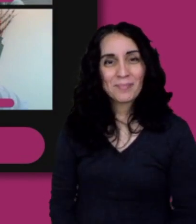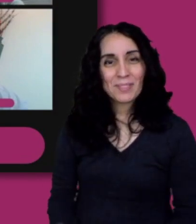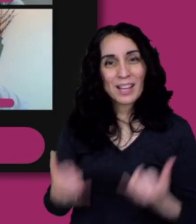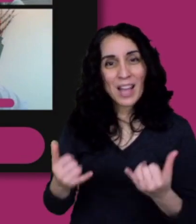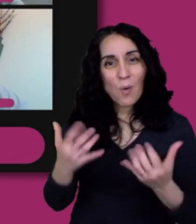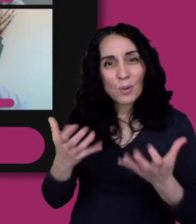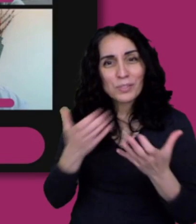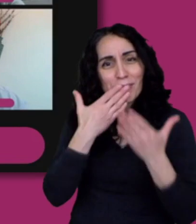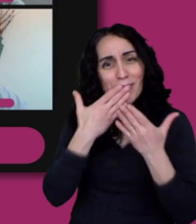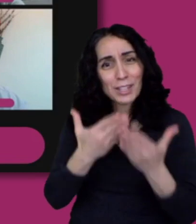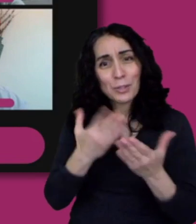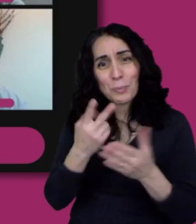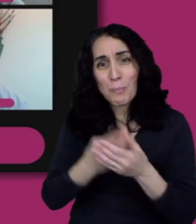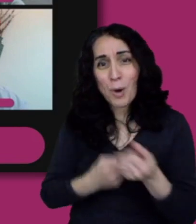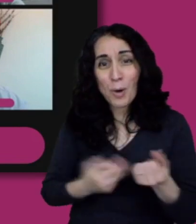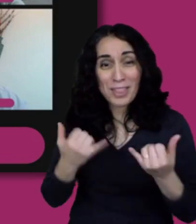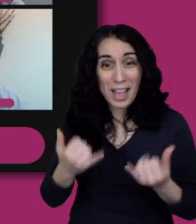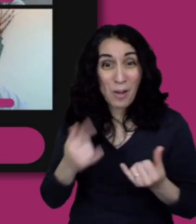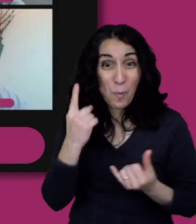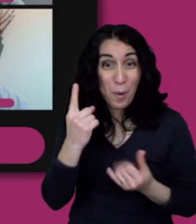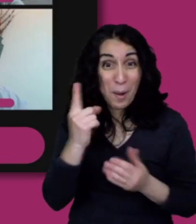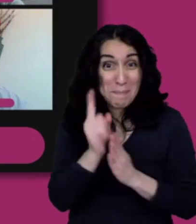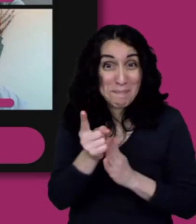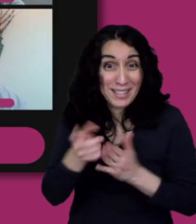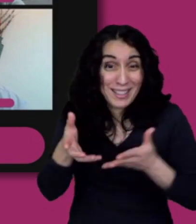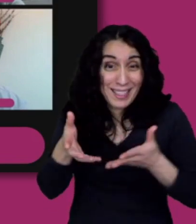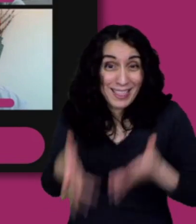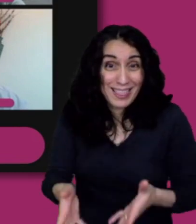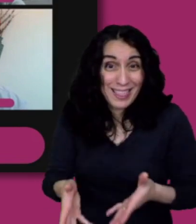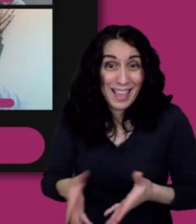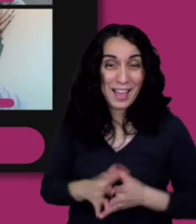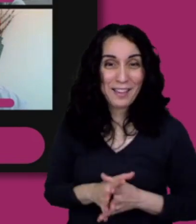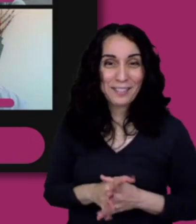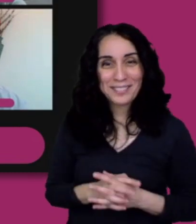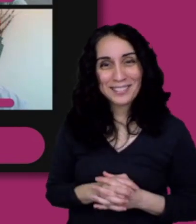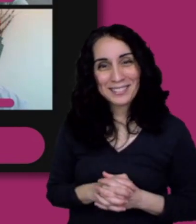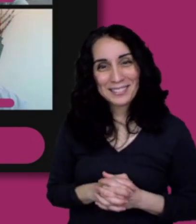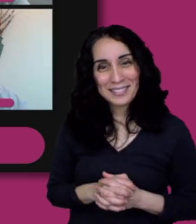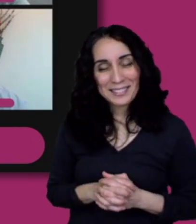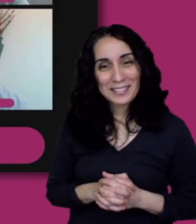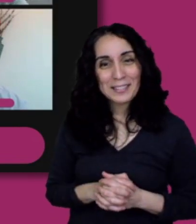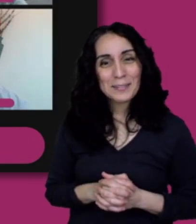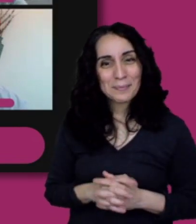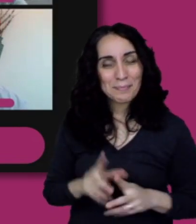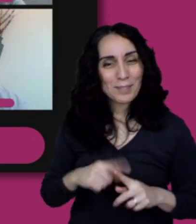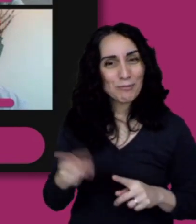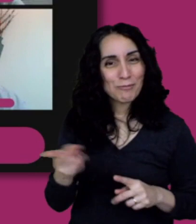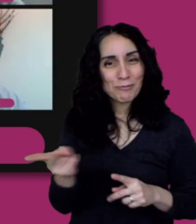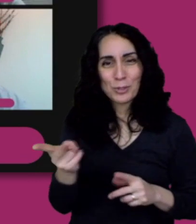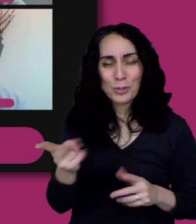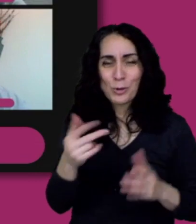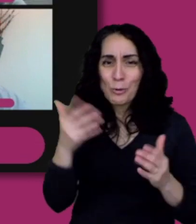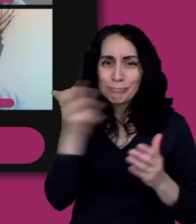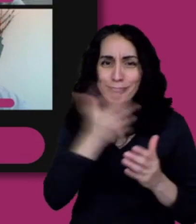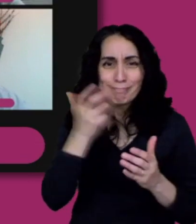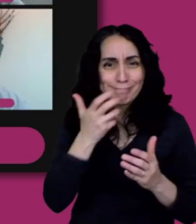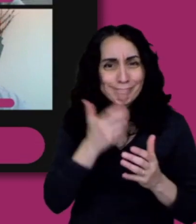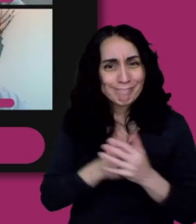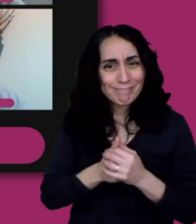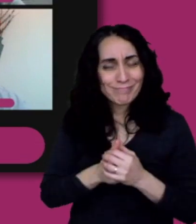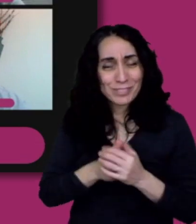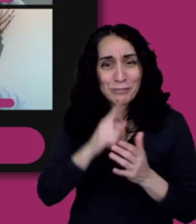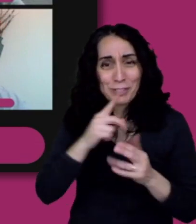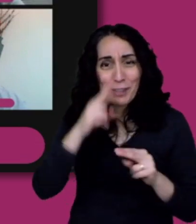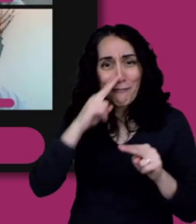really quickly thank you both for being here. I realize we are now 1 minute from the end of this discussion, but you guys have